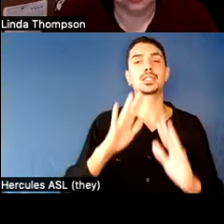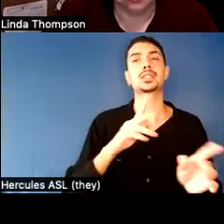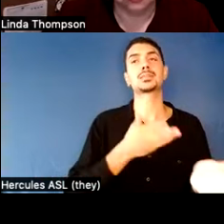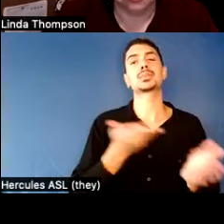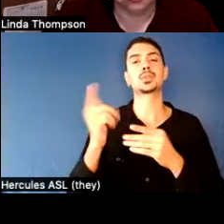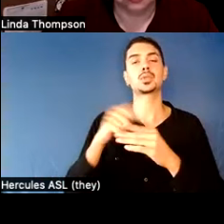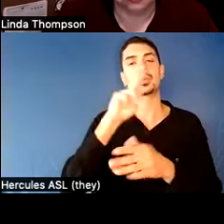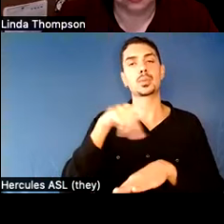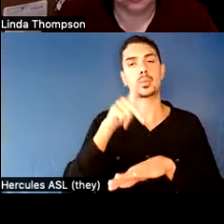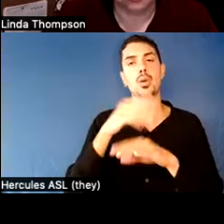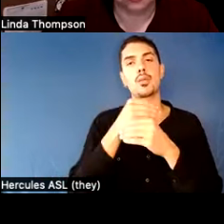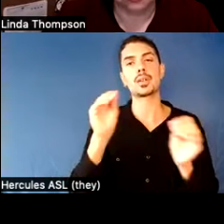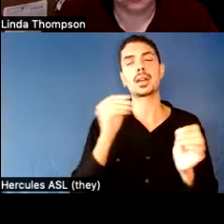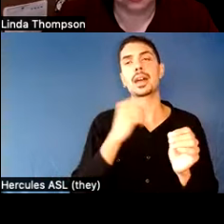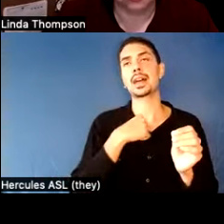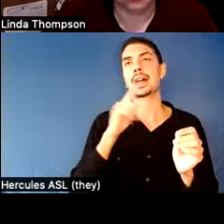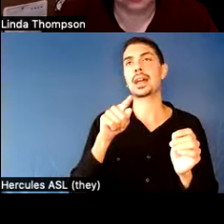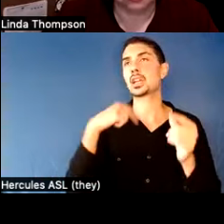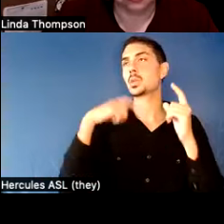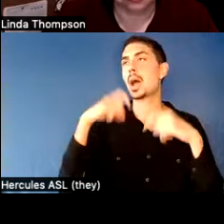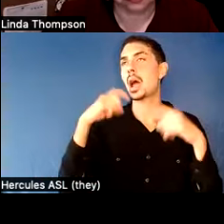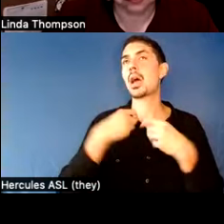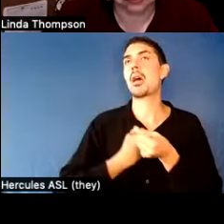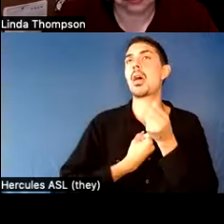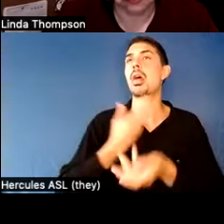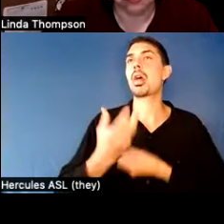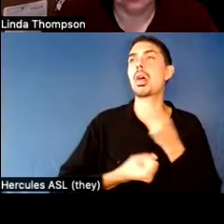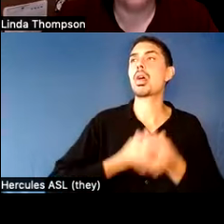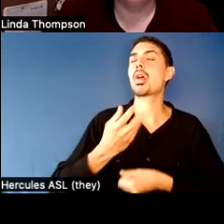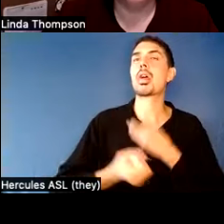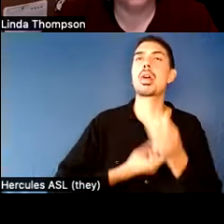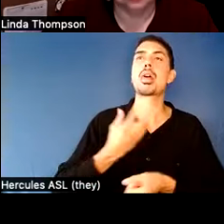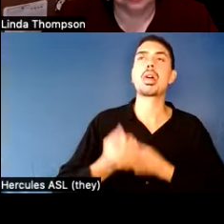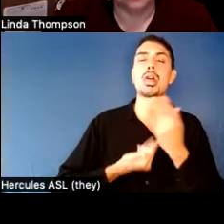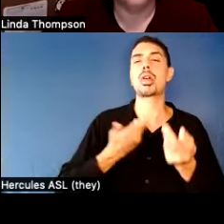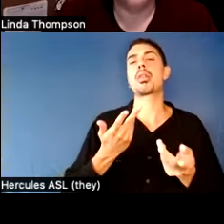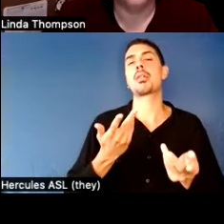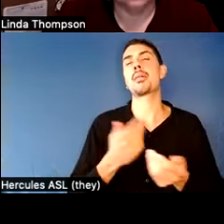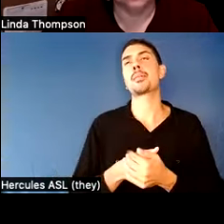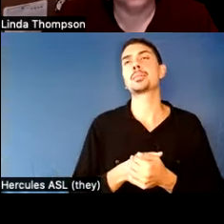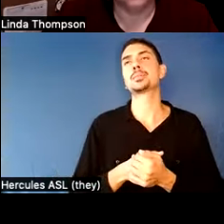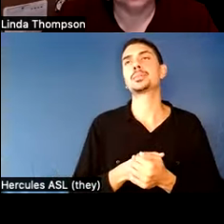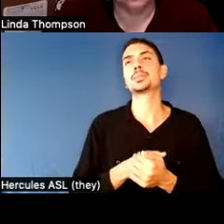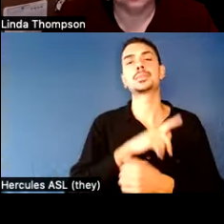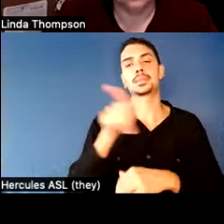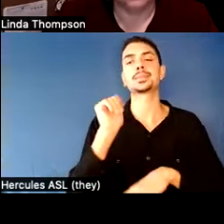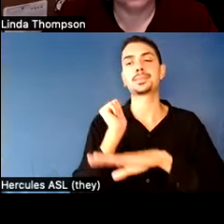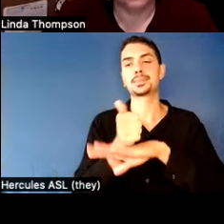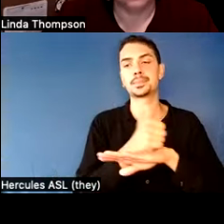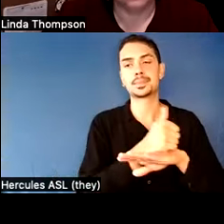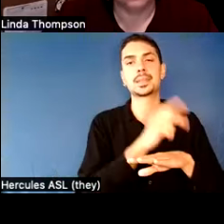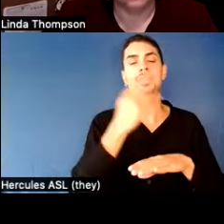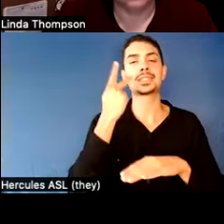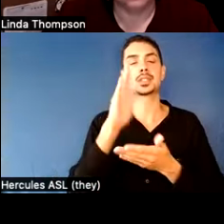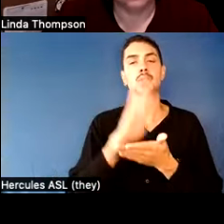principal's office, and I ended up just crying and telling them everything I was dealing with. And they set it up to where I was going to see the